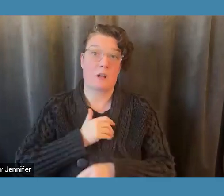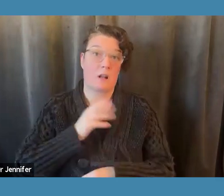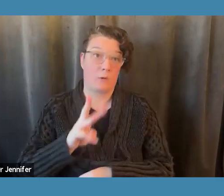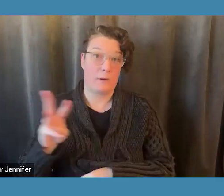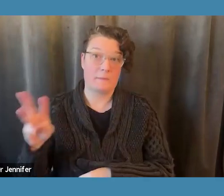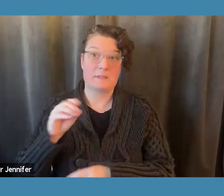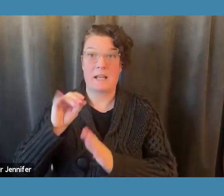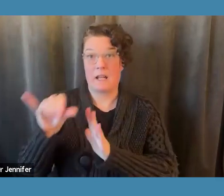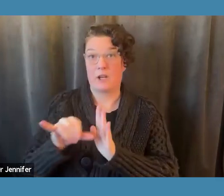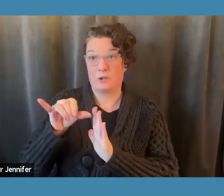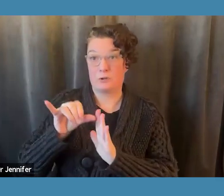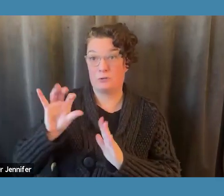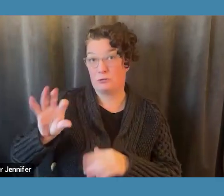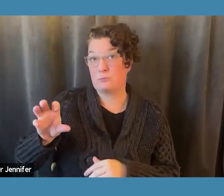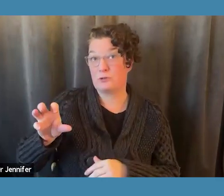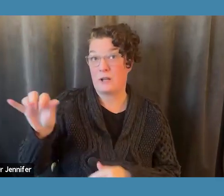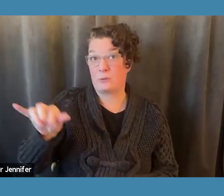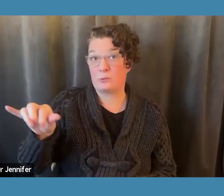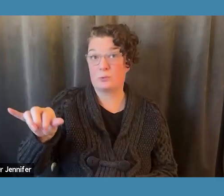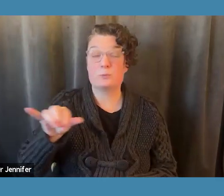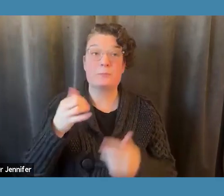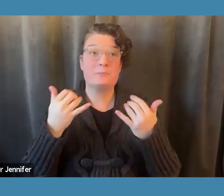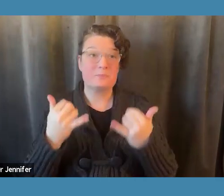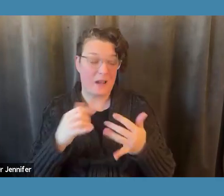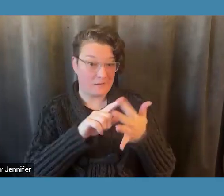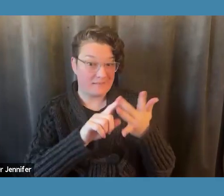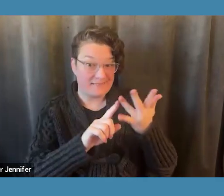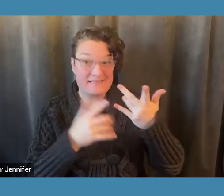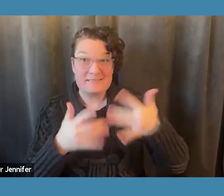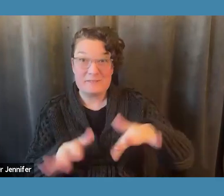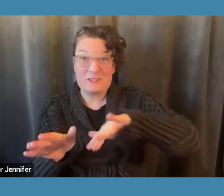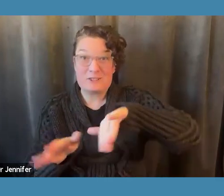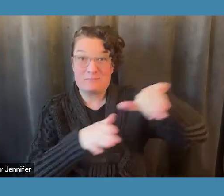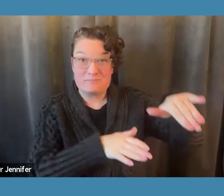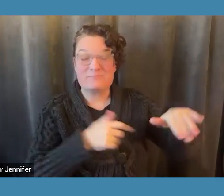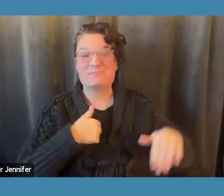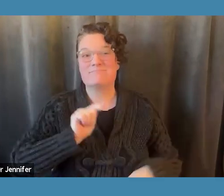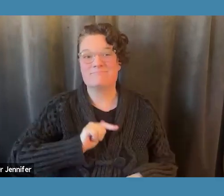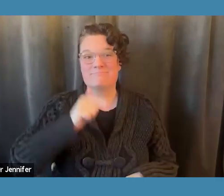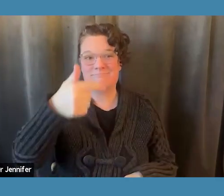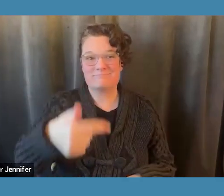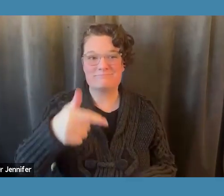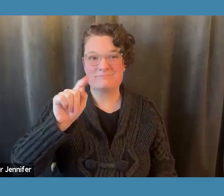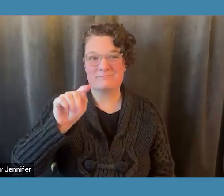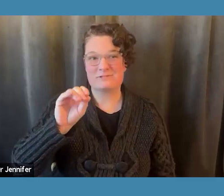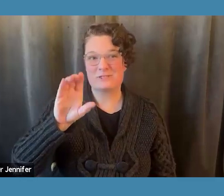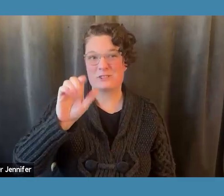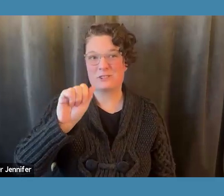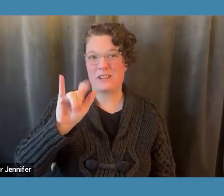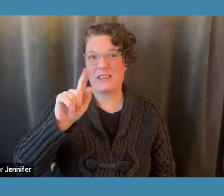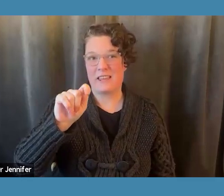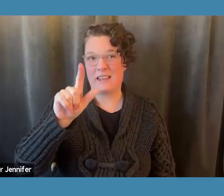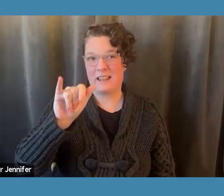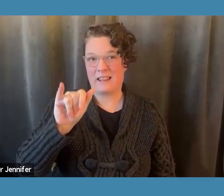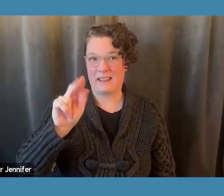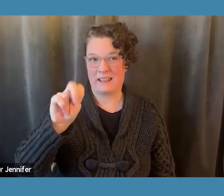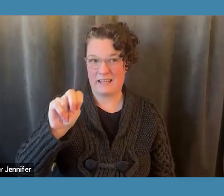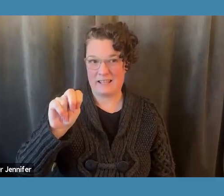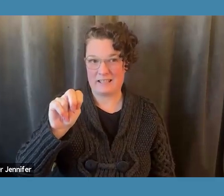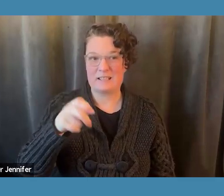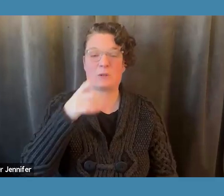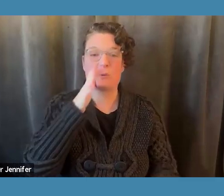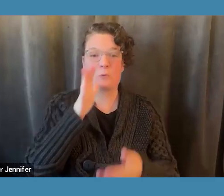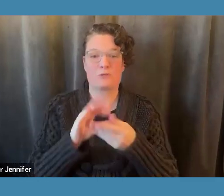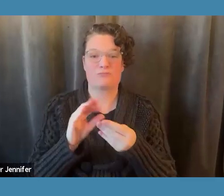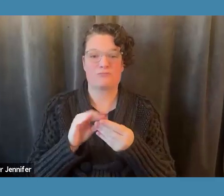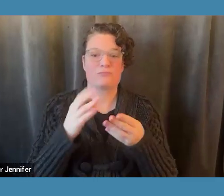channel. Now that we have our housekeeping complete, I will pass things along to our speaker, Caitlin, who will begin by